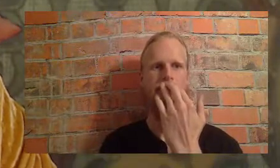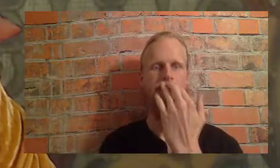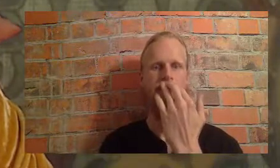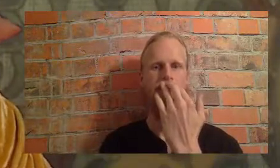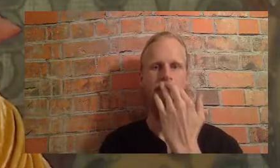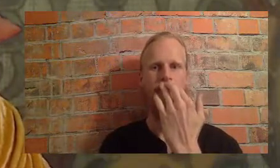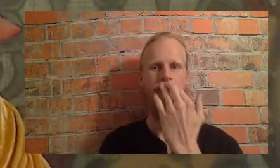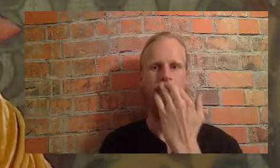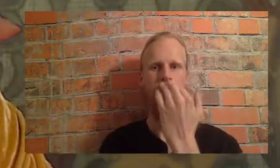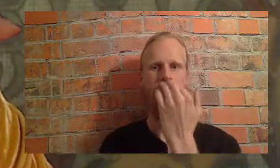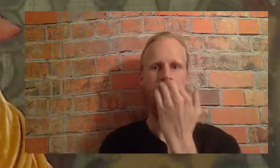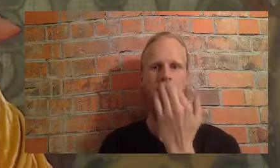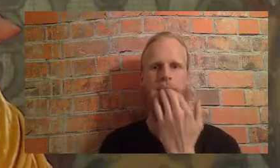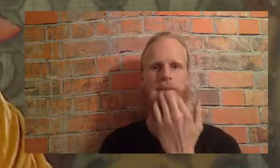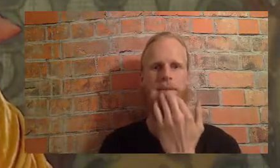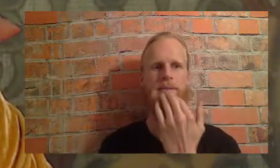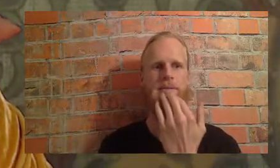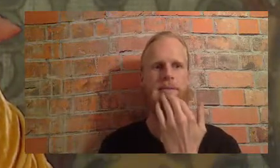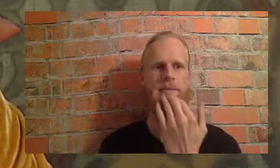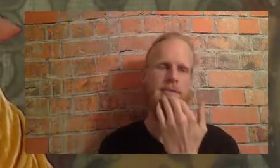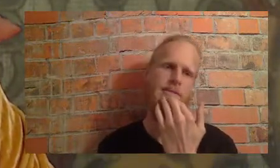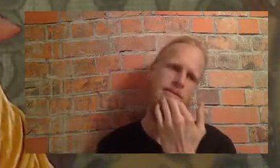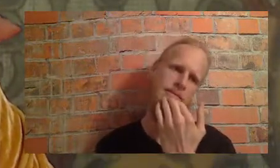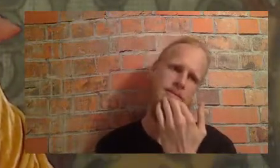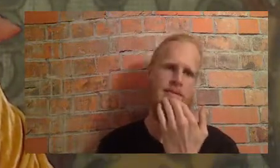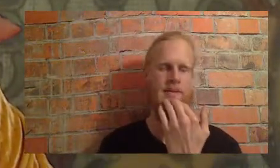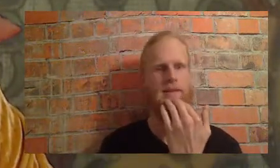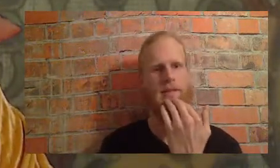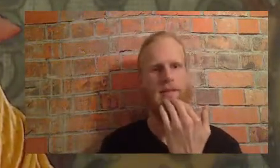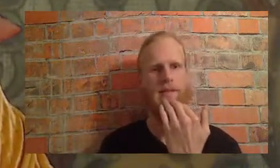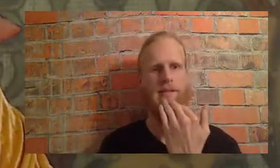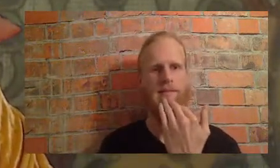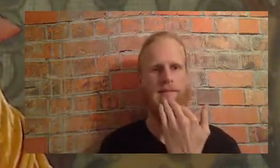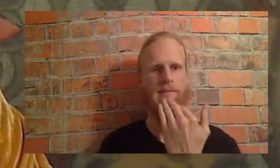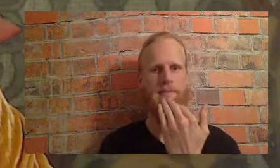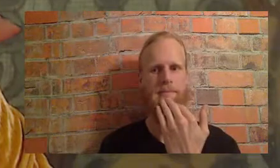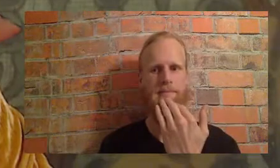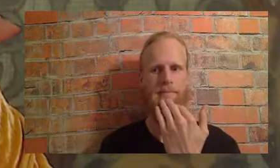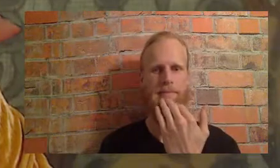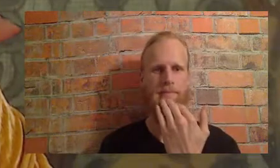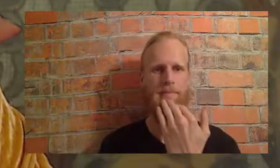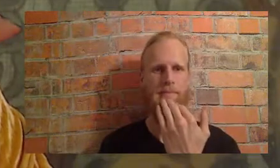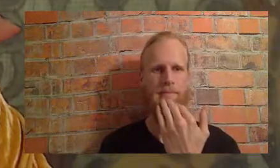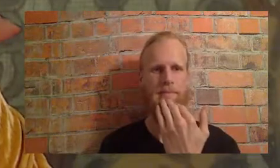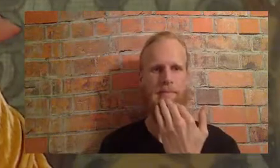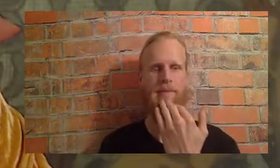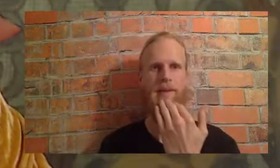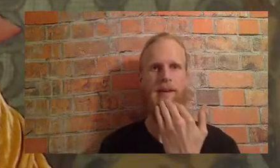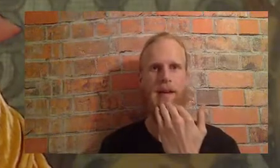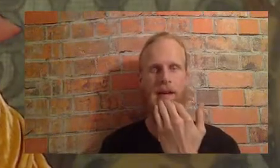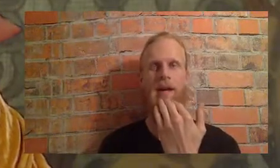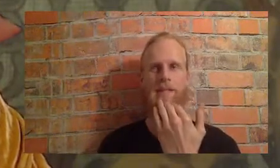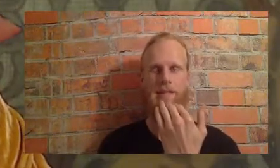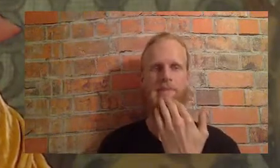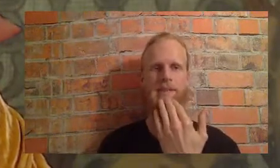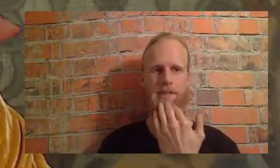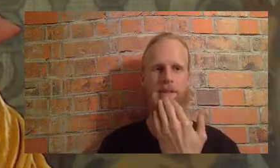Tapping under the lips. I accept that it's hard to accept this issue.